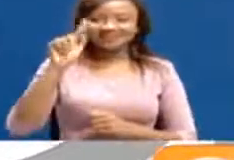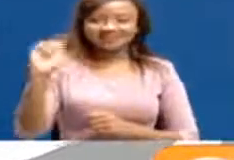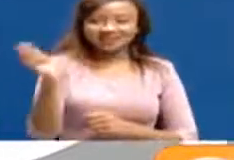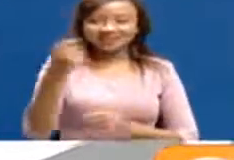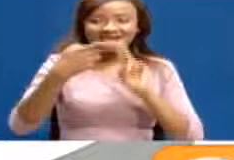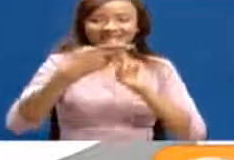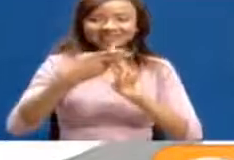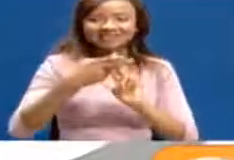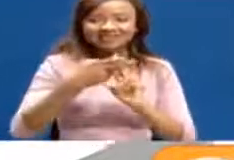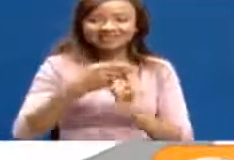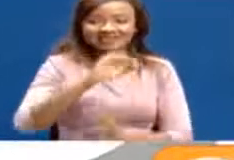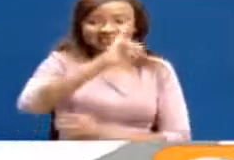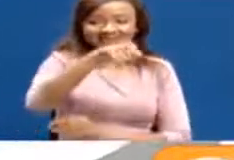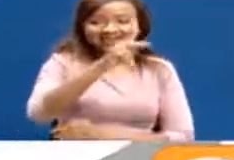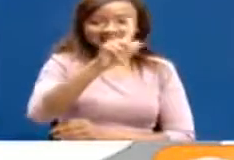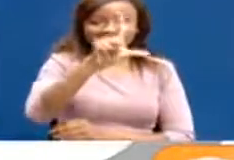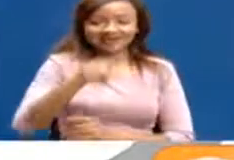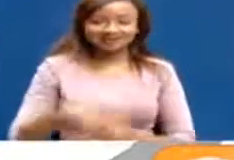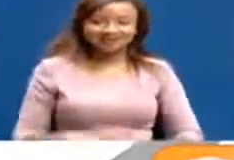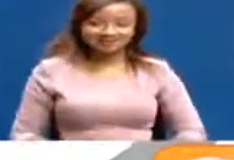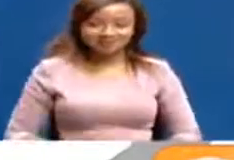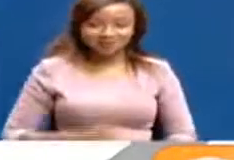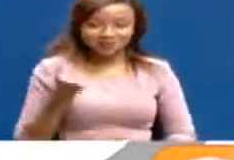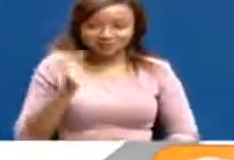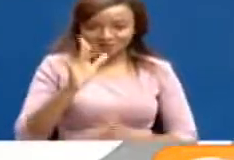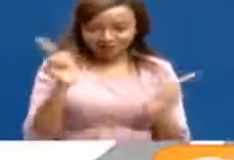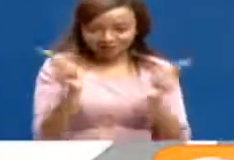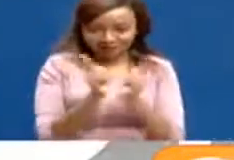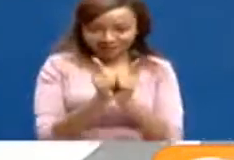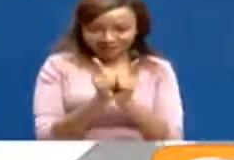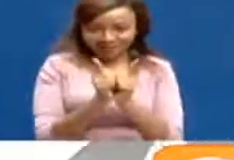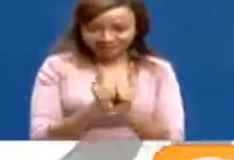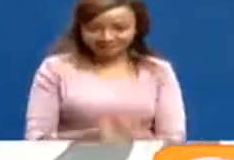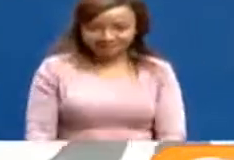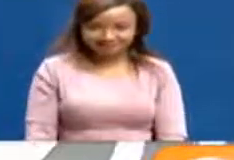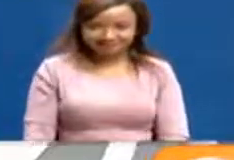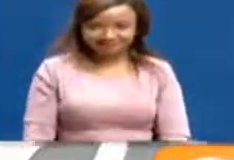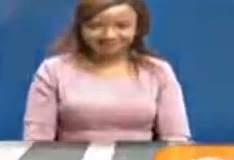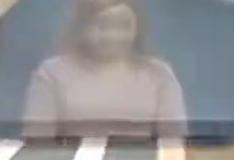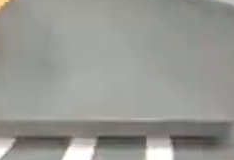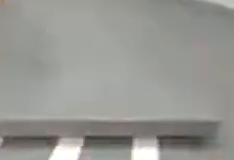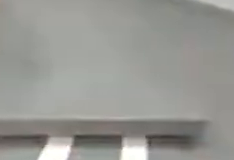Kenya, the hashtag. Stay live. Stay live. Takes a break. We'll be back in a moment.